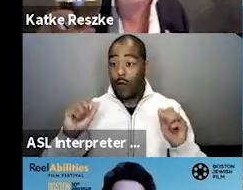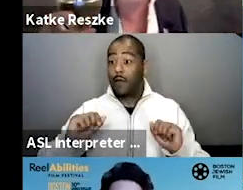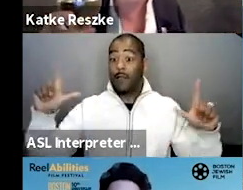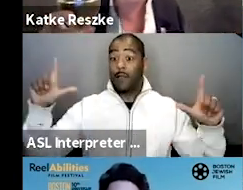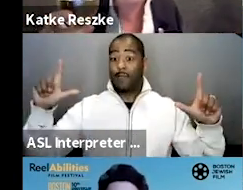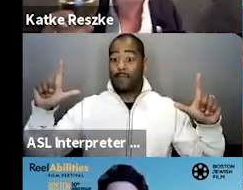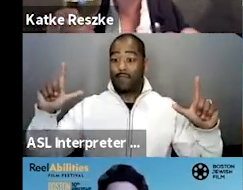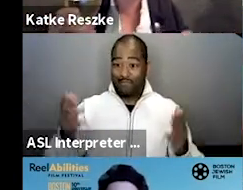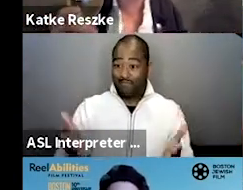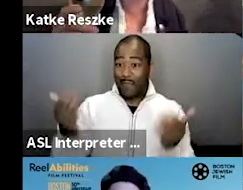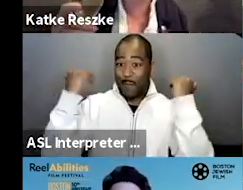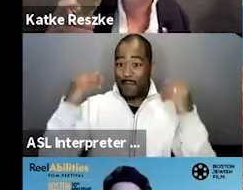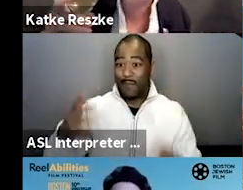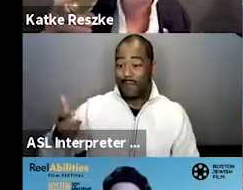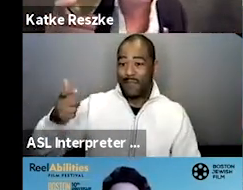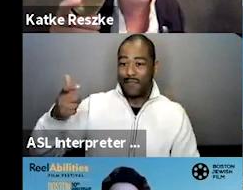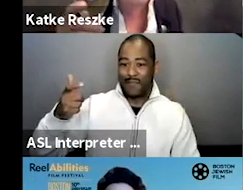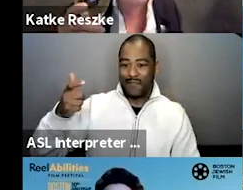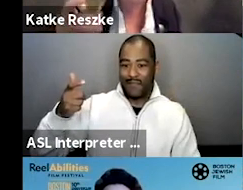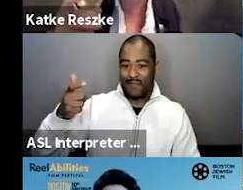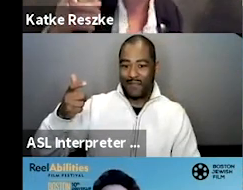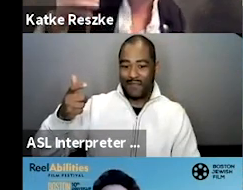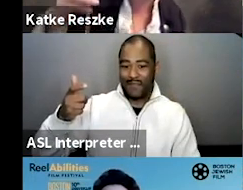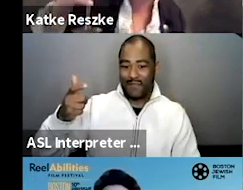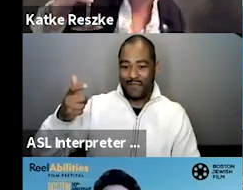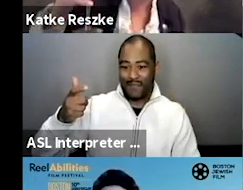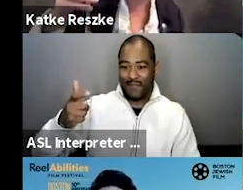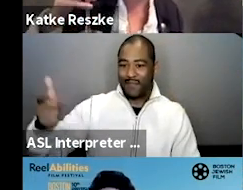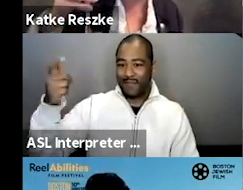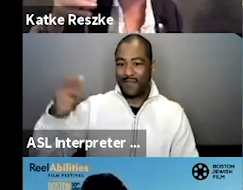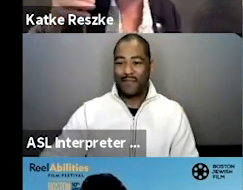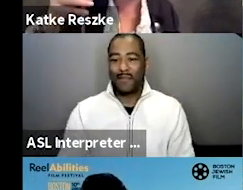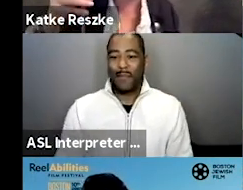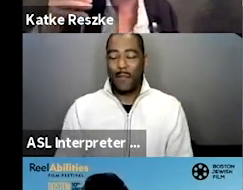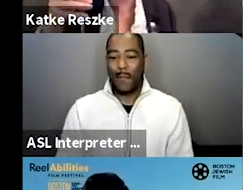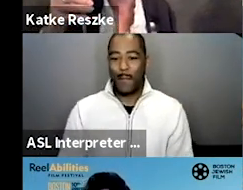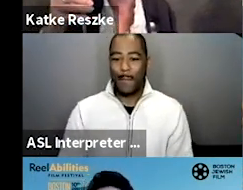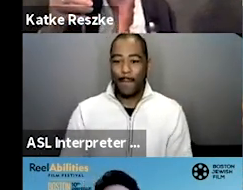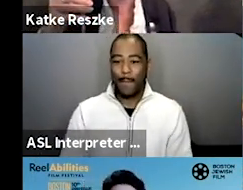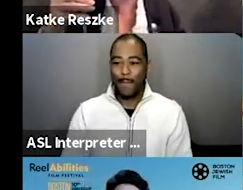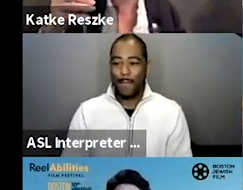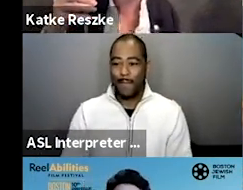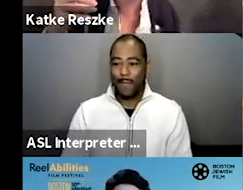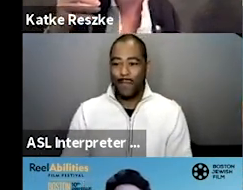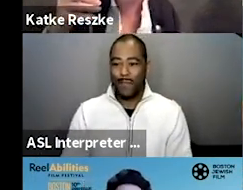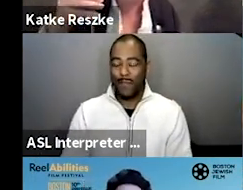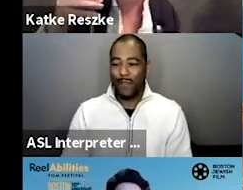shout. Do it. Bravo. Bravo. Thank you. Thank